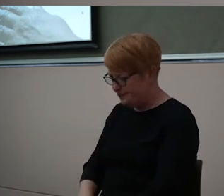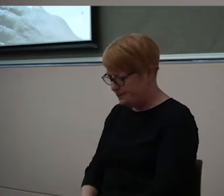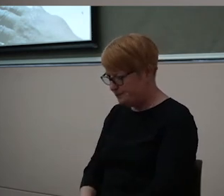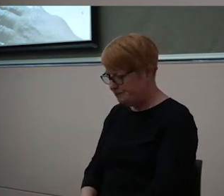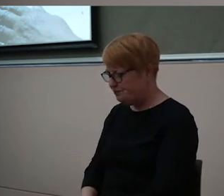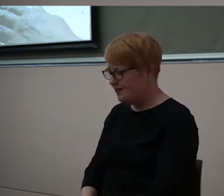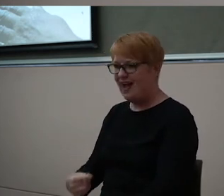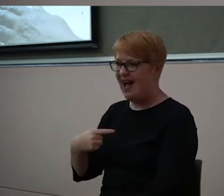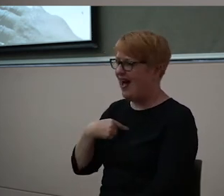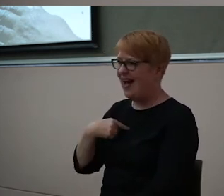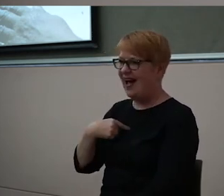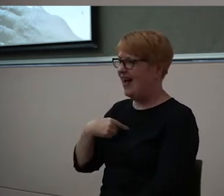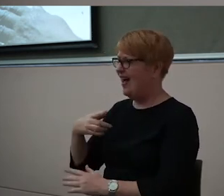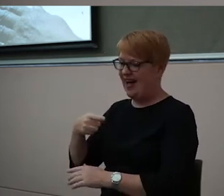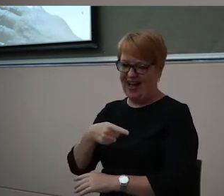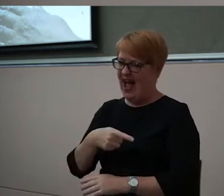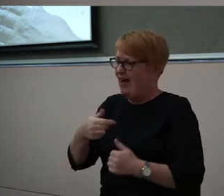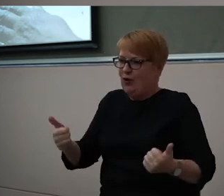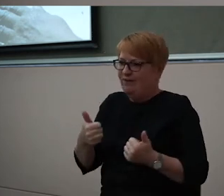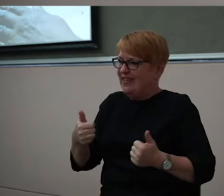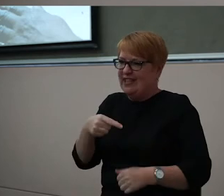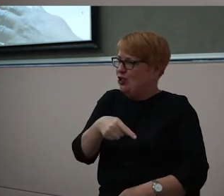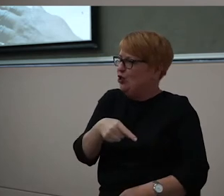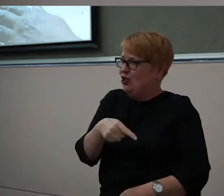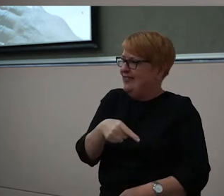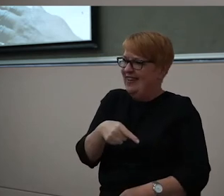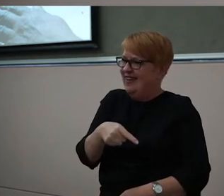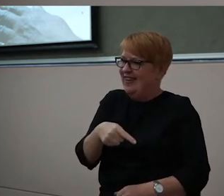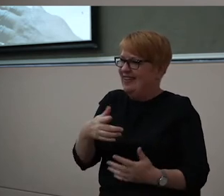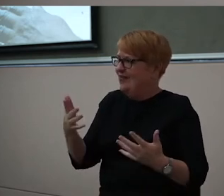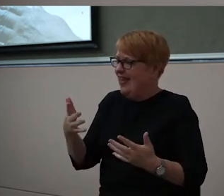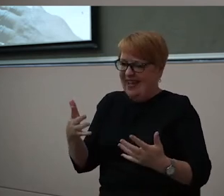You know, working with arts organisations, doing that work on the ground.